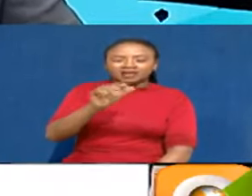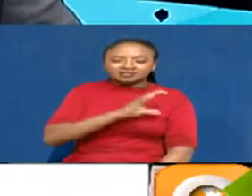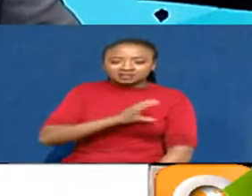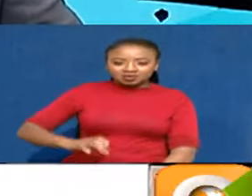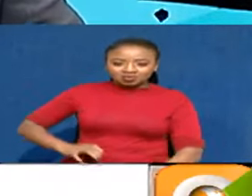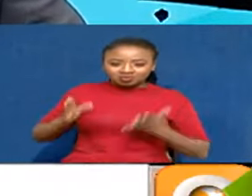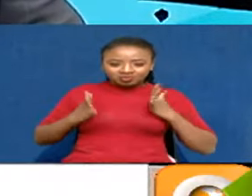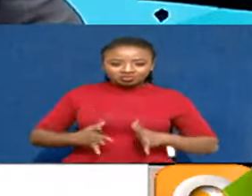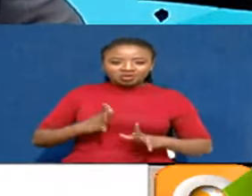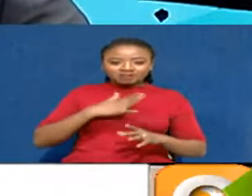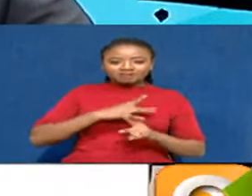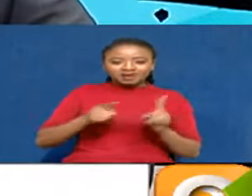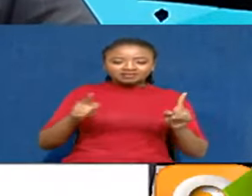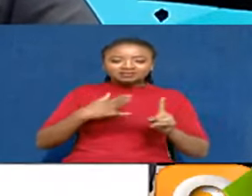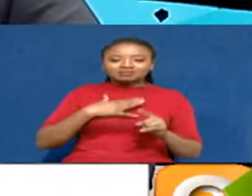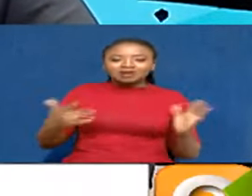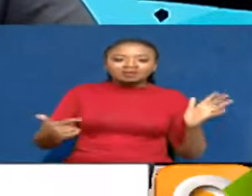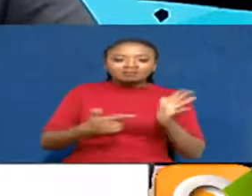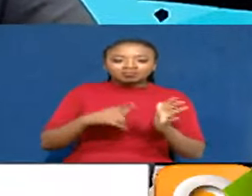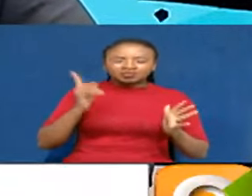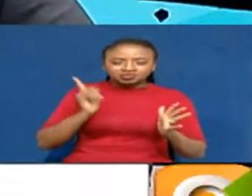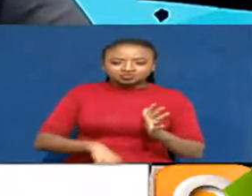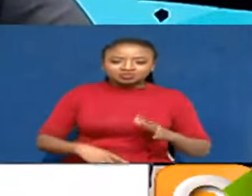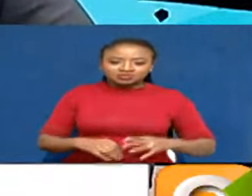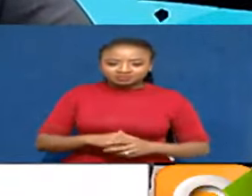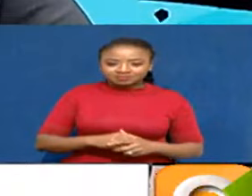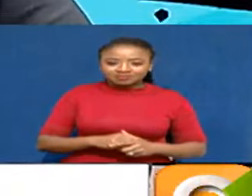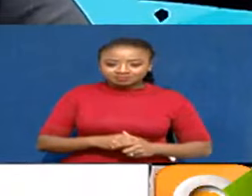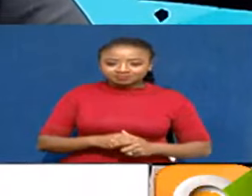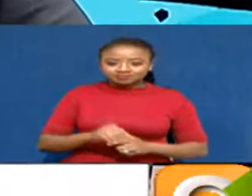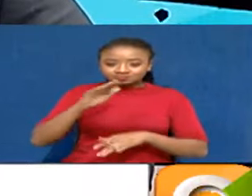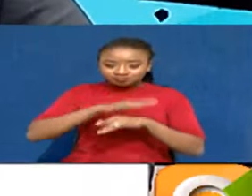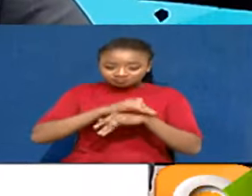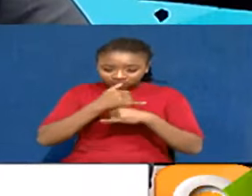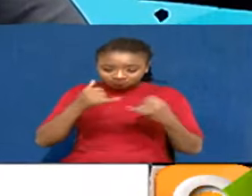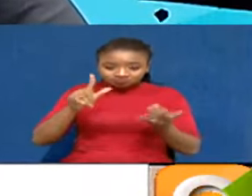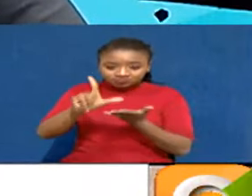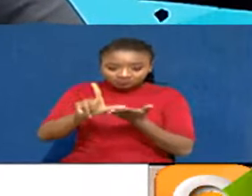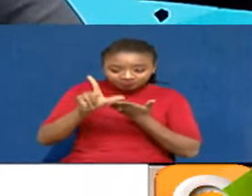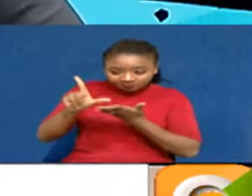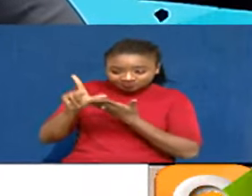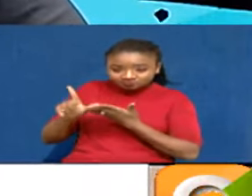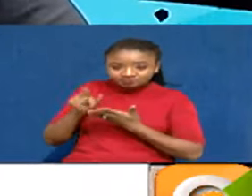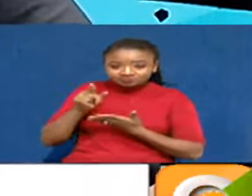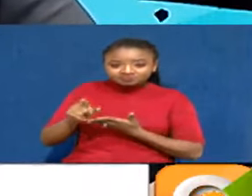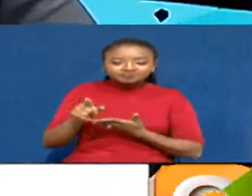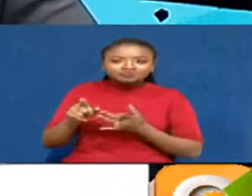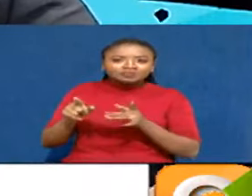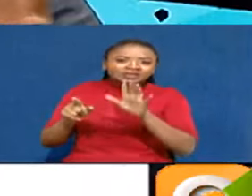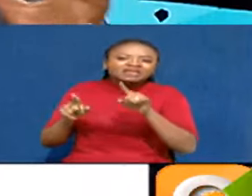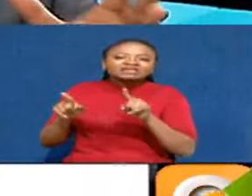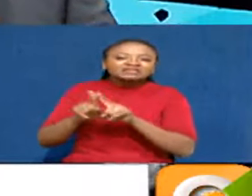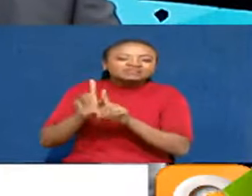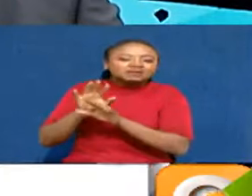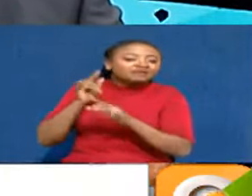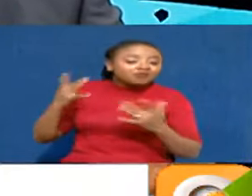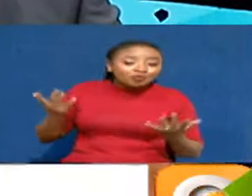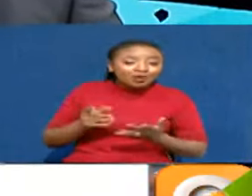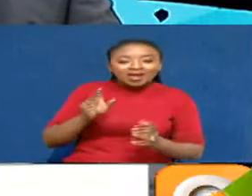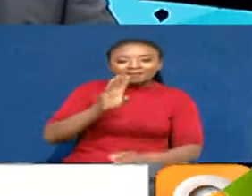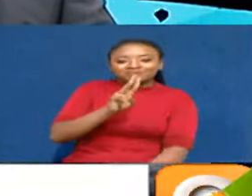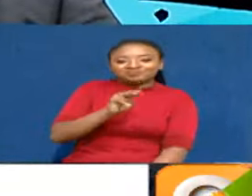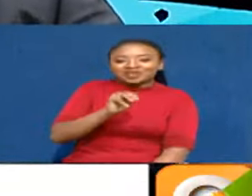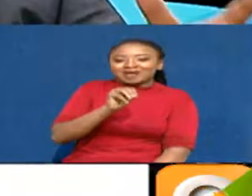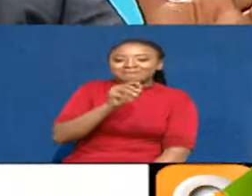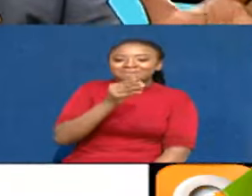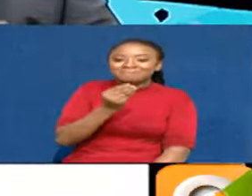closing remarks are these. Digital lending is the baby of M-Pesa. Let's not forget where we all